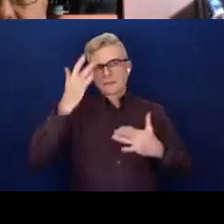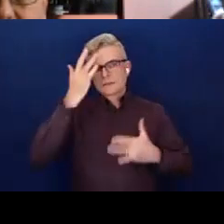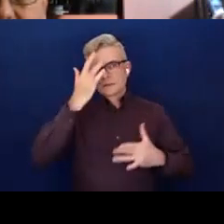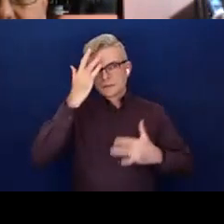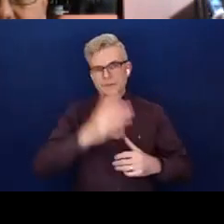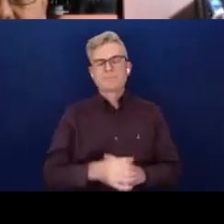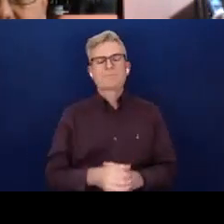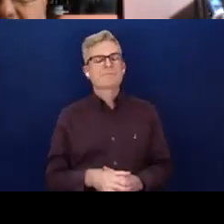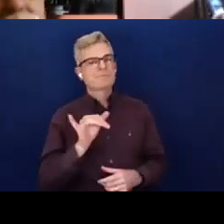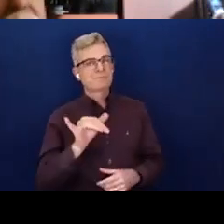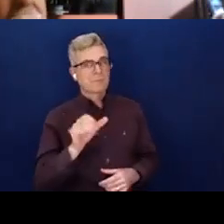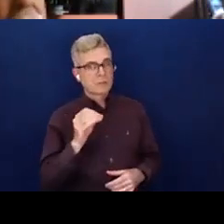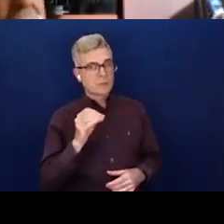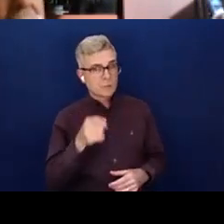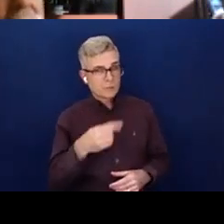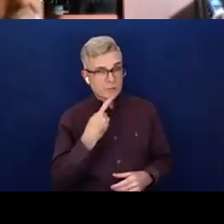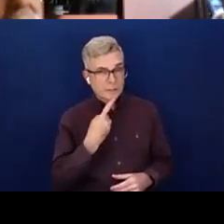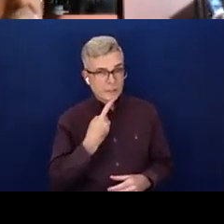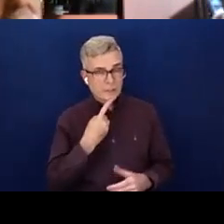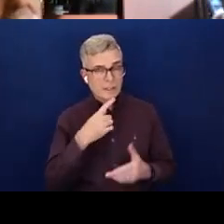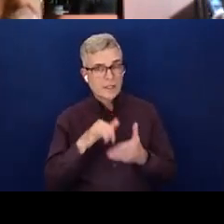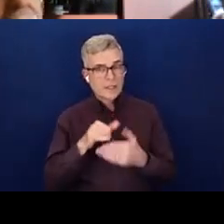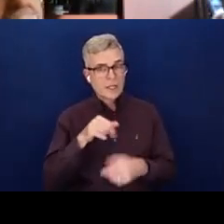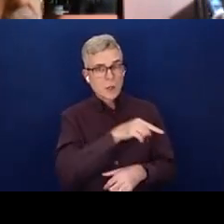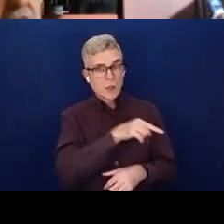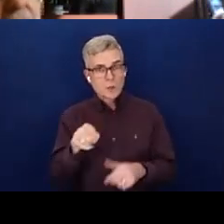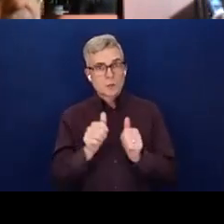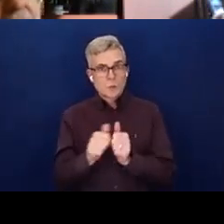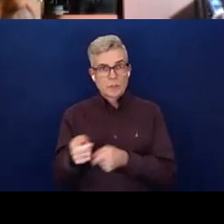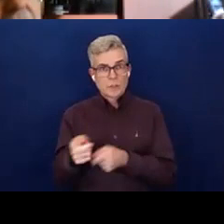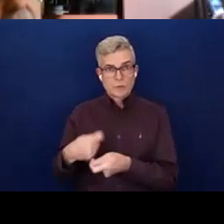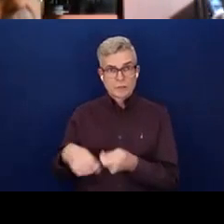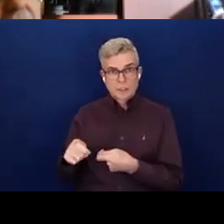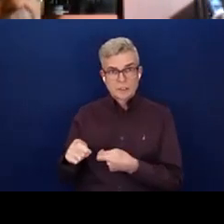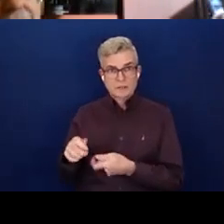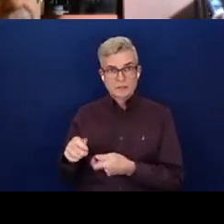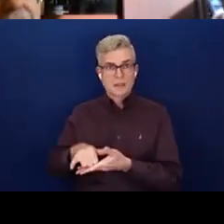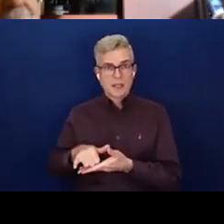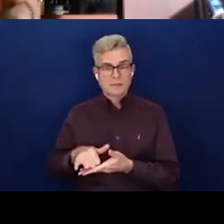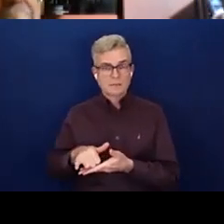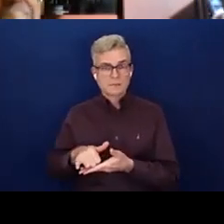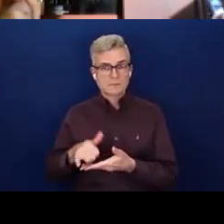So are you saying that those with transplant, that because it's not